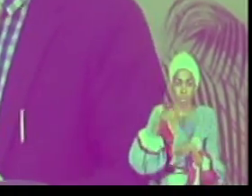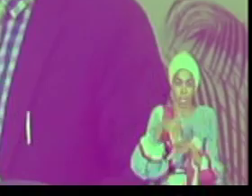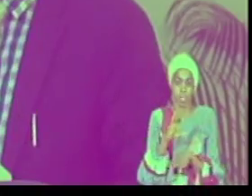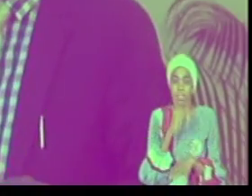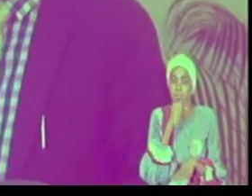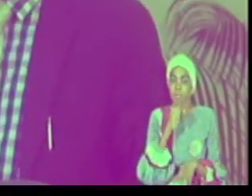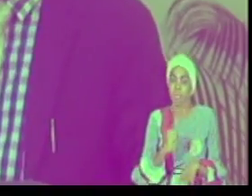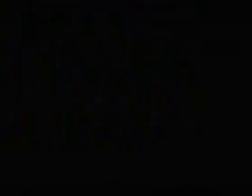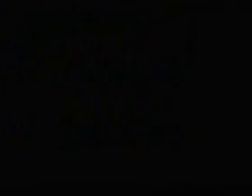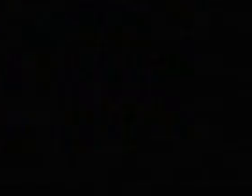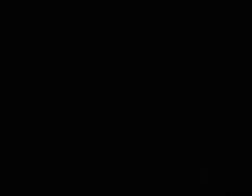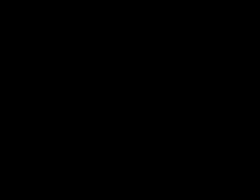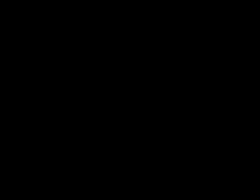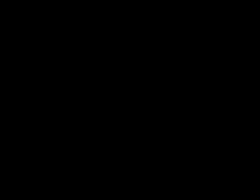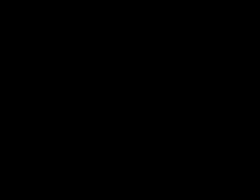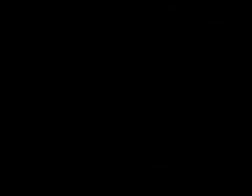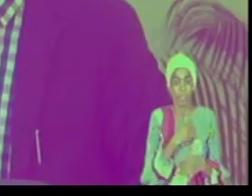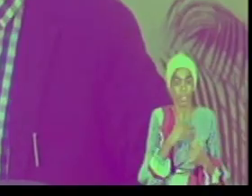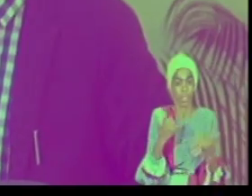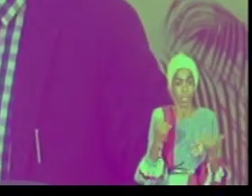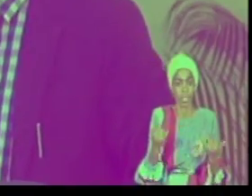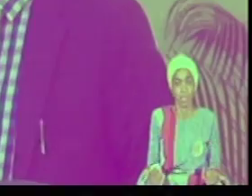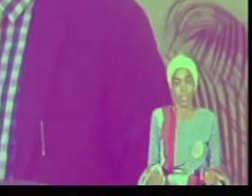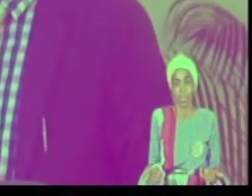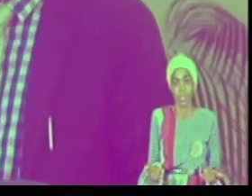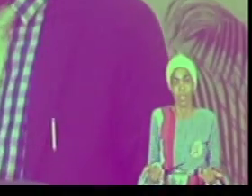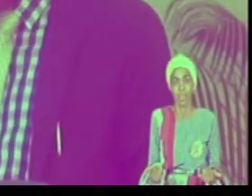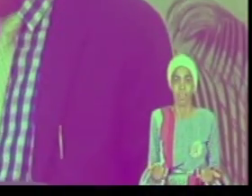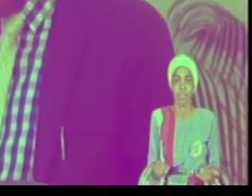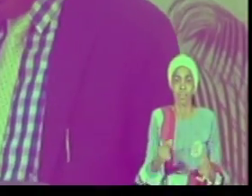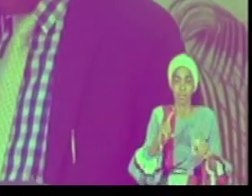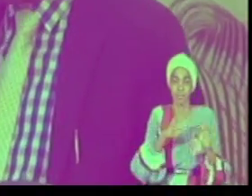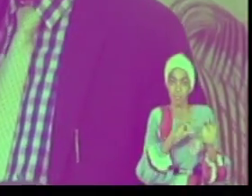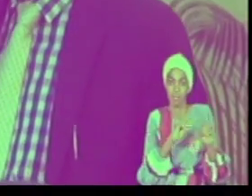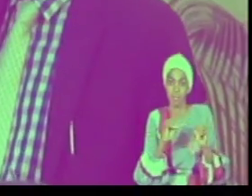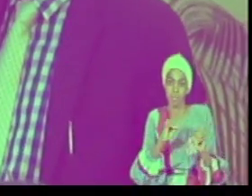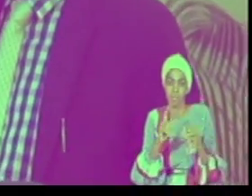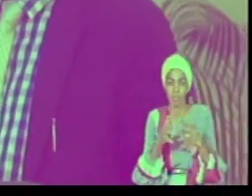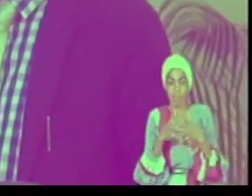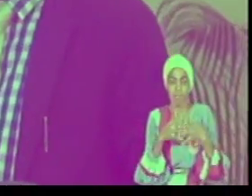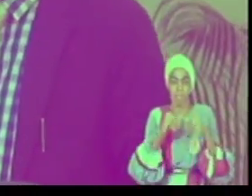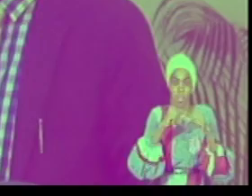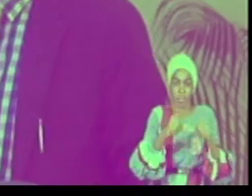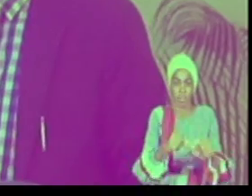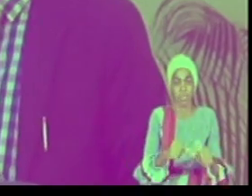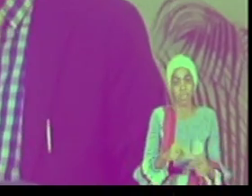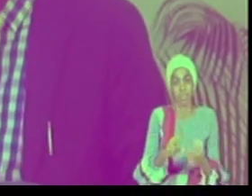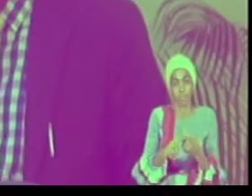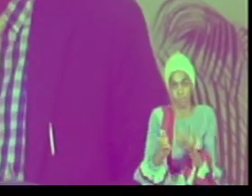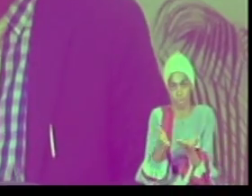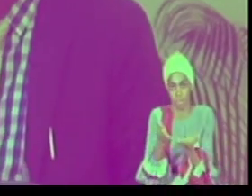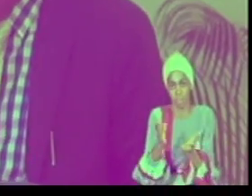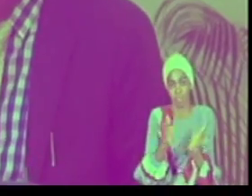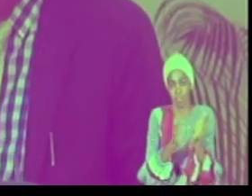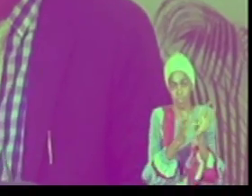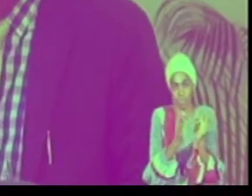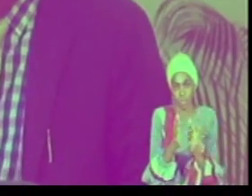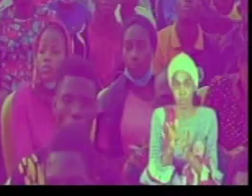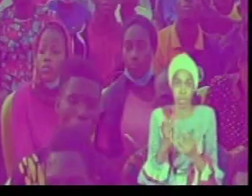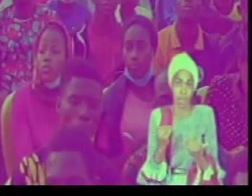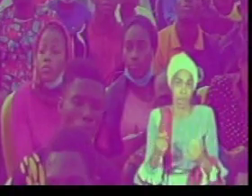a co-regional youth pastor. Let's put our hands together again for Dr. Victor Chukwu.